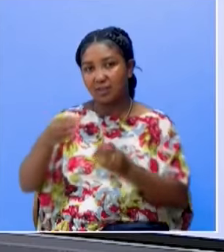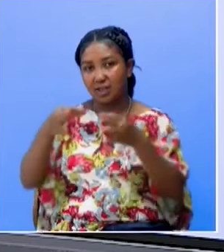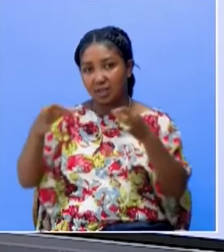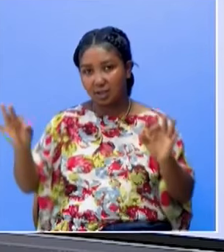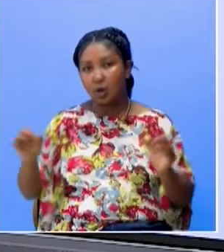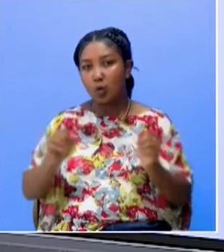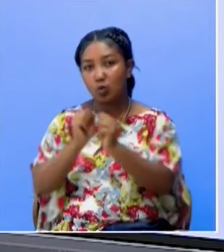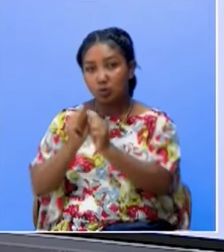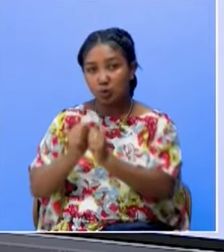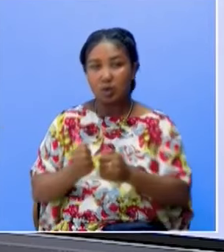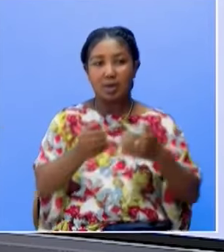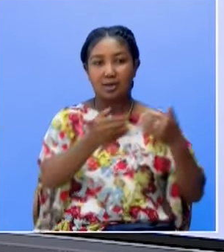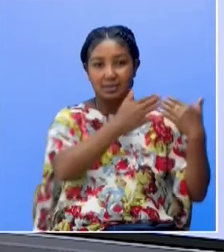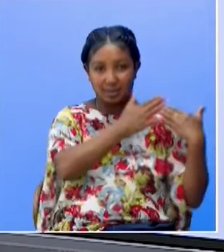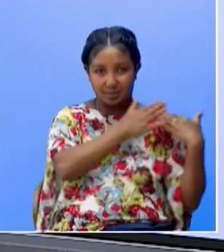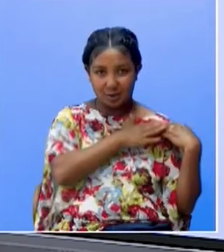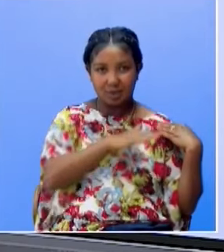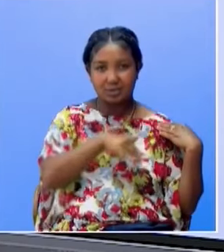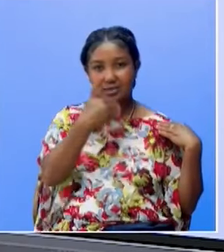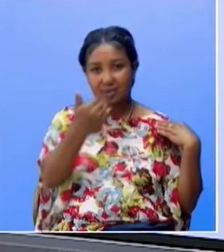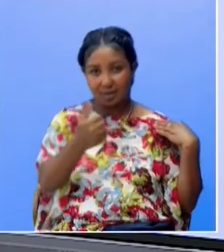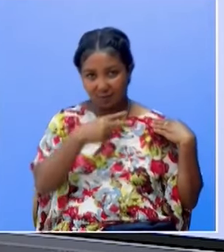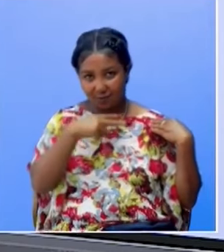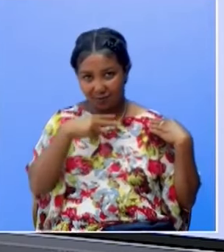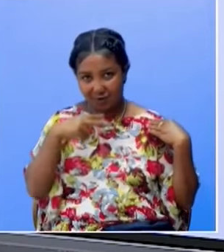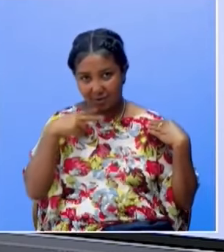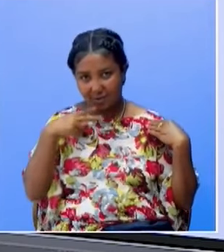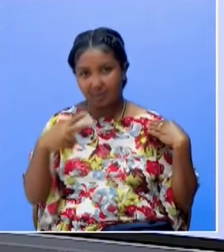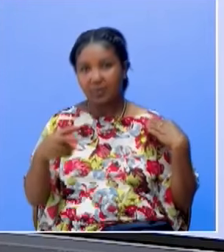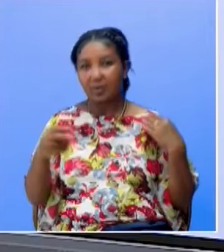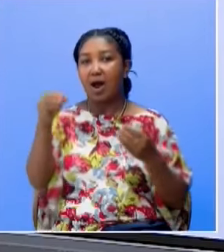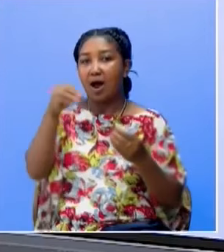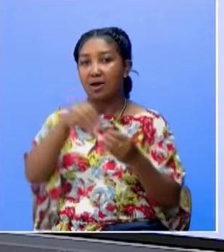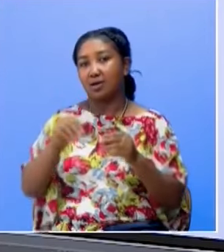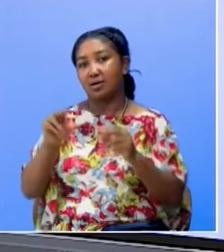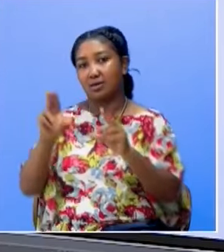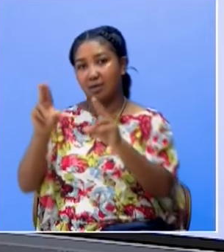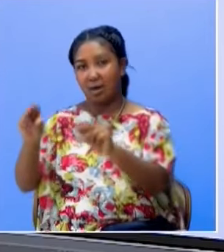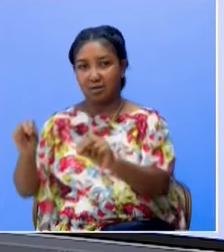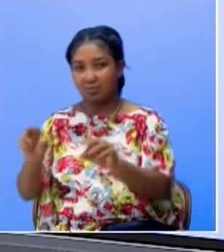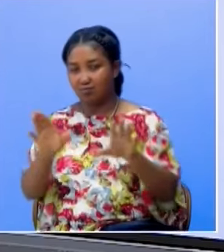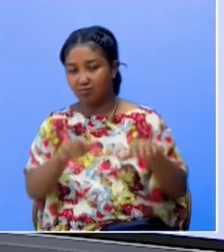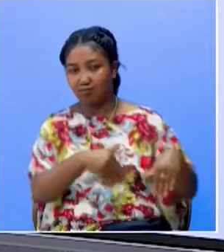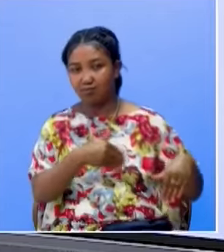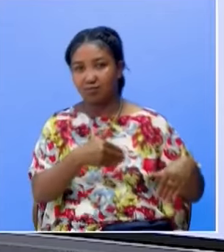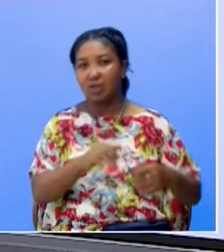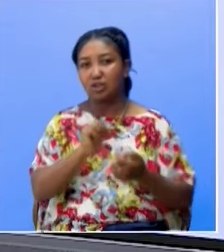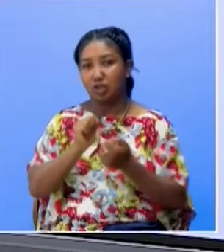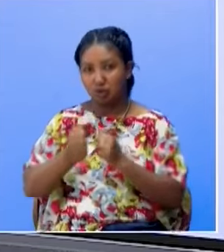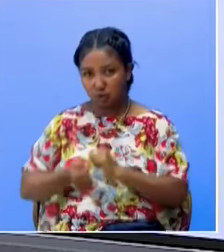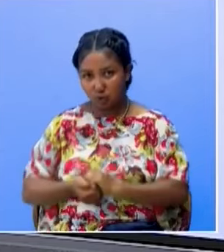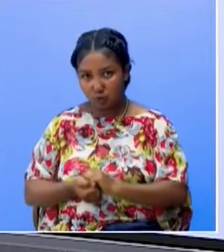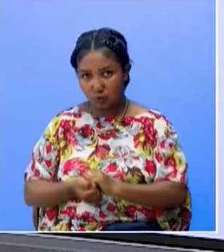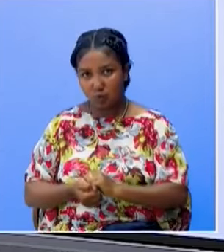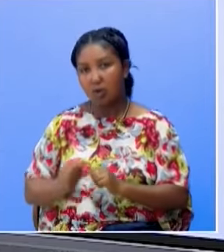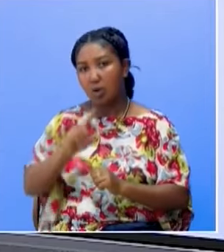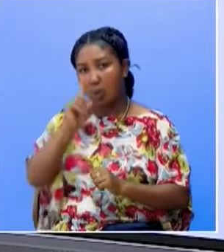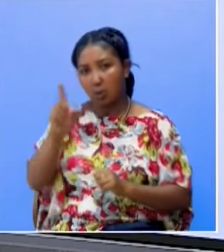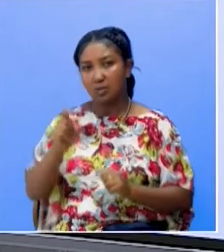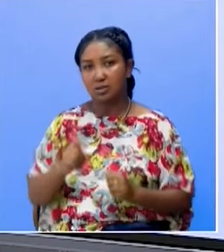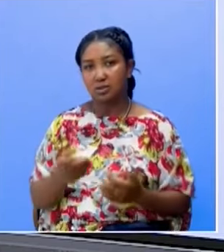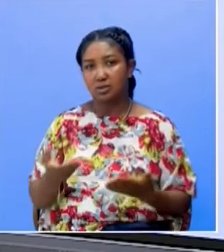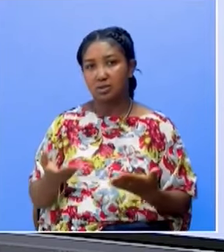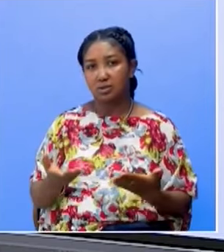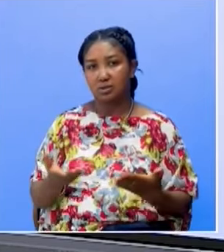goes from subject to the verb without adding not, and also change it into question. This is